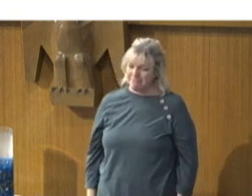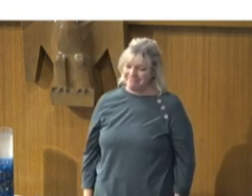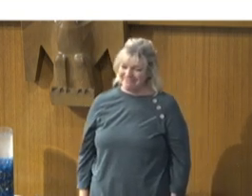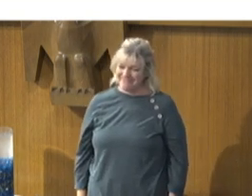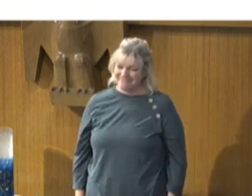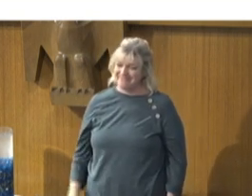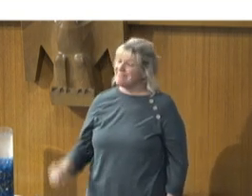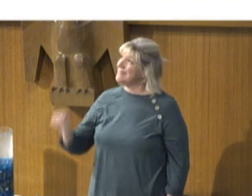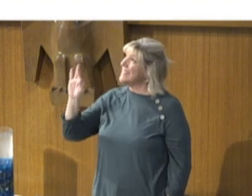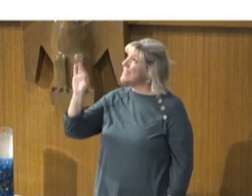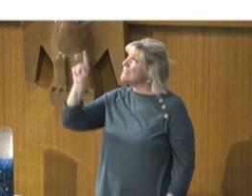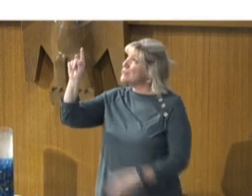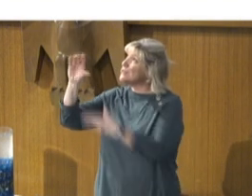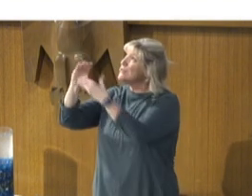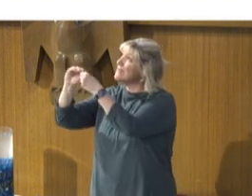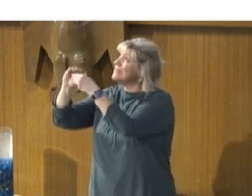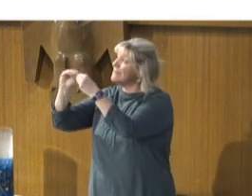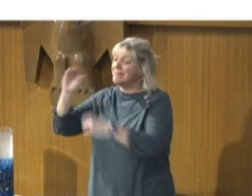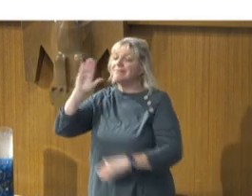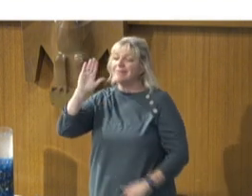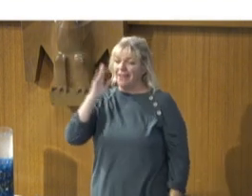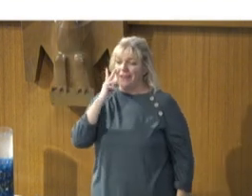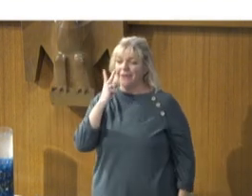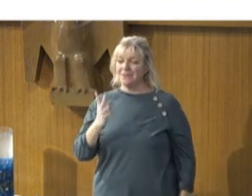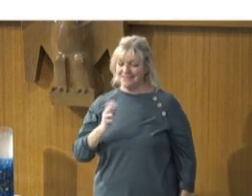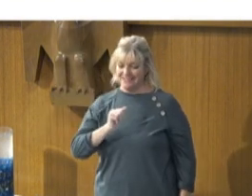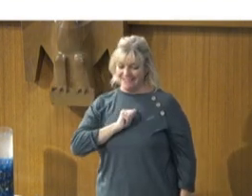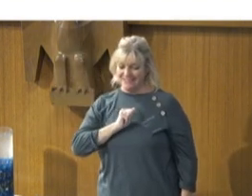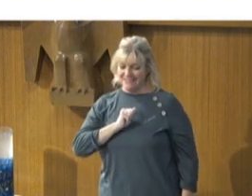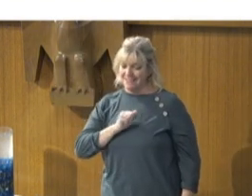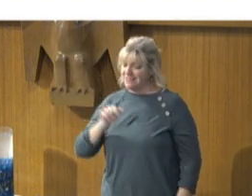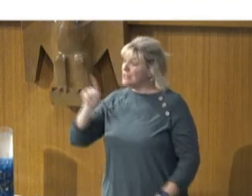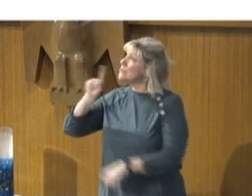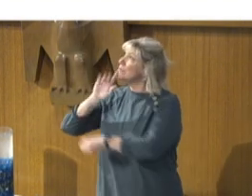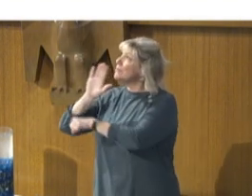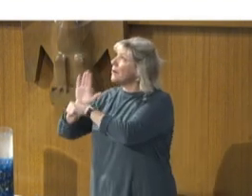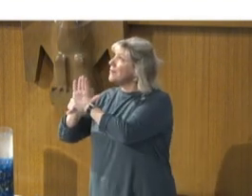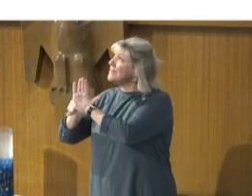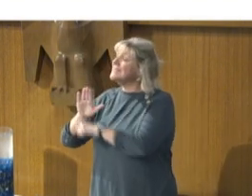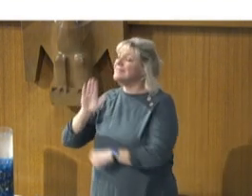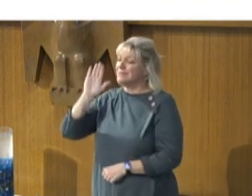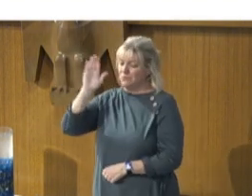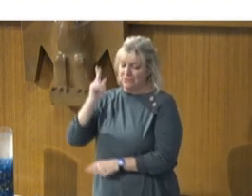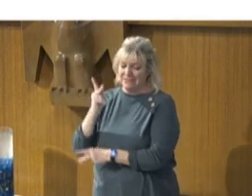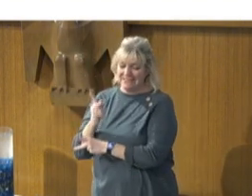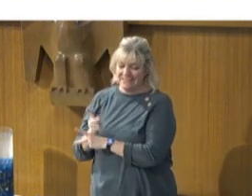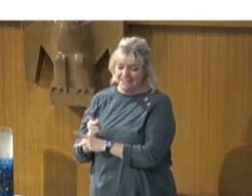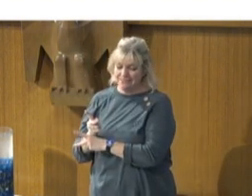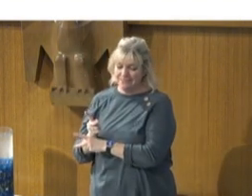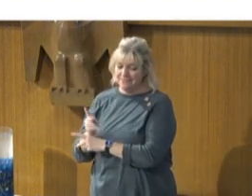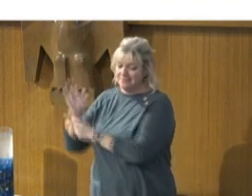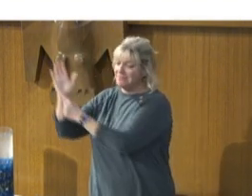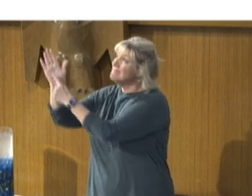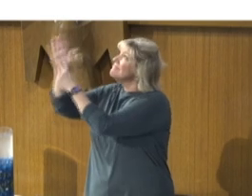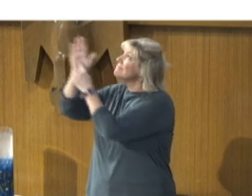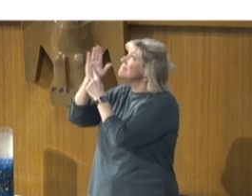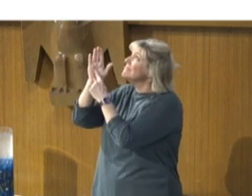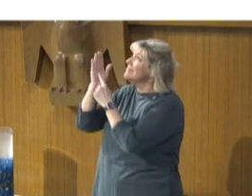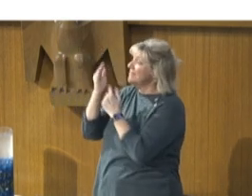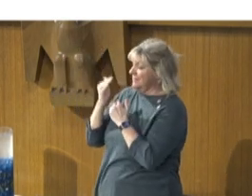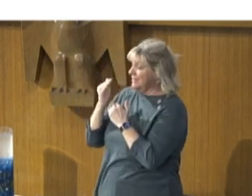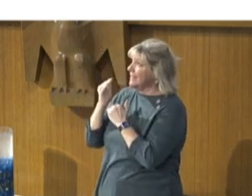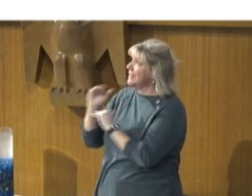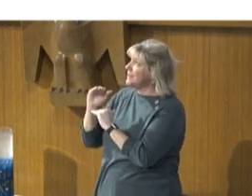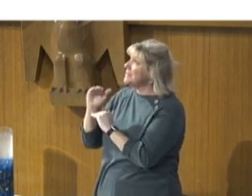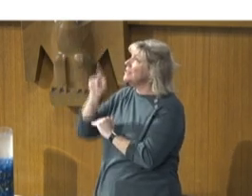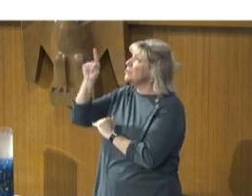If you said it, I'll see it. If you promised, you'll keep it. Show me a limit,